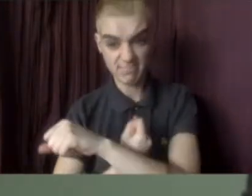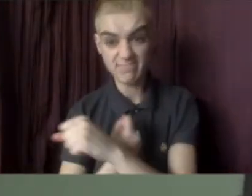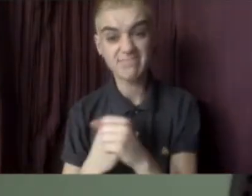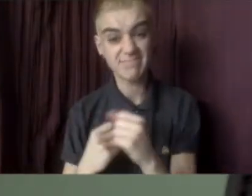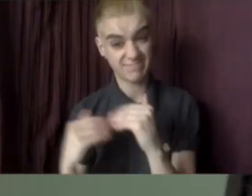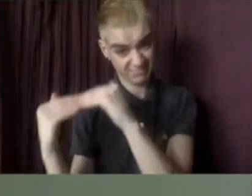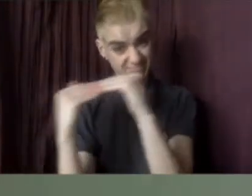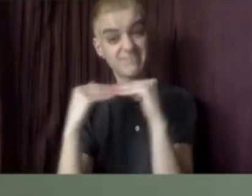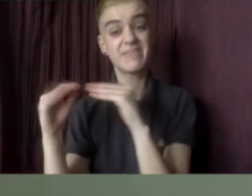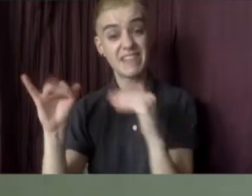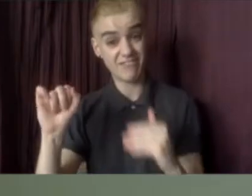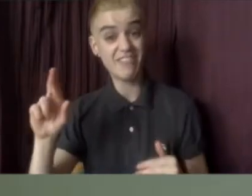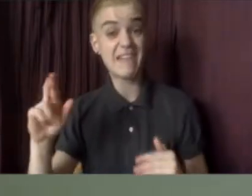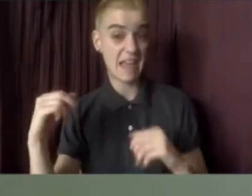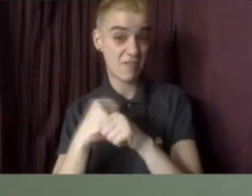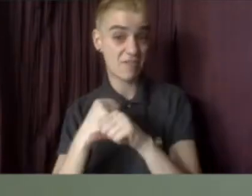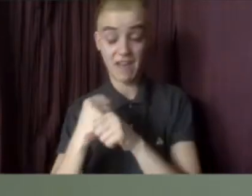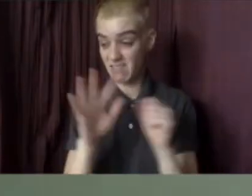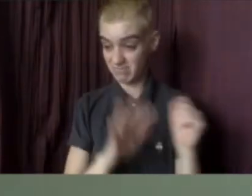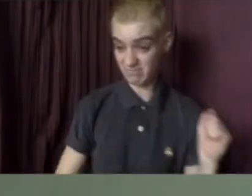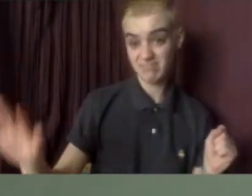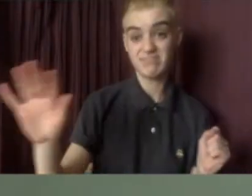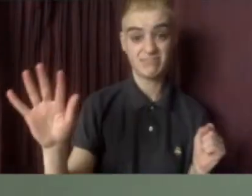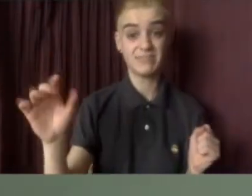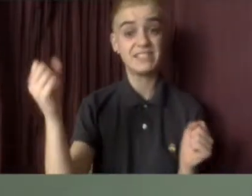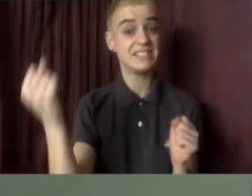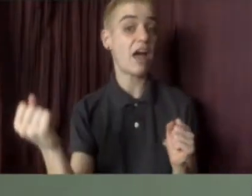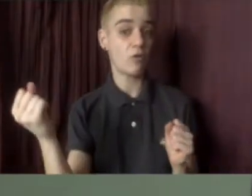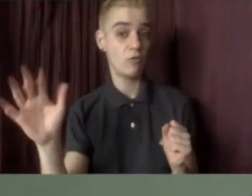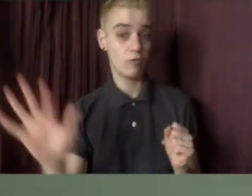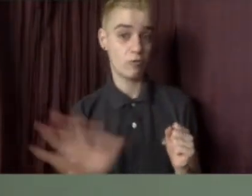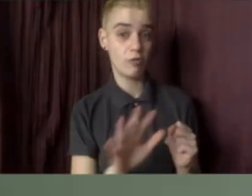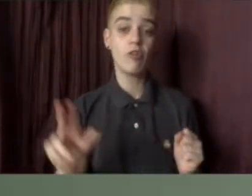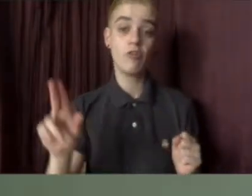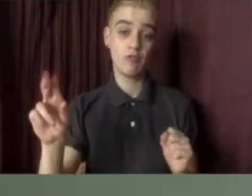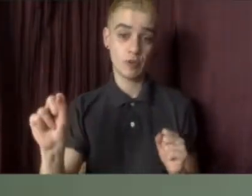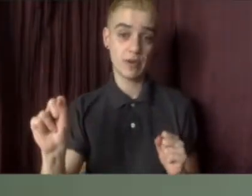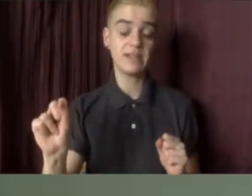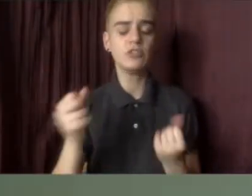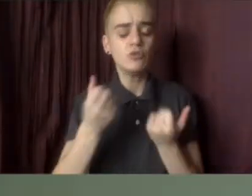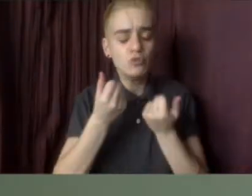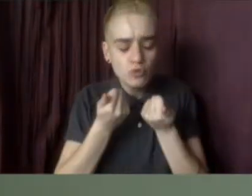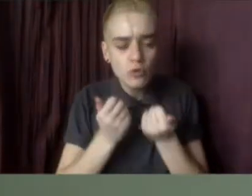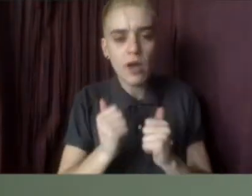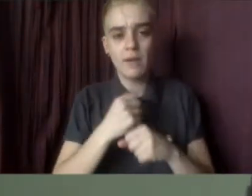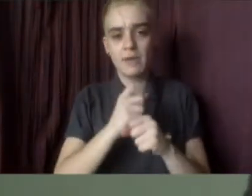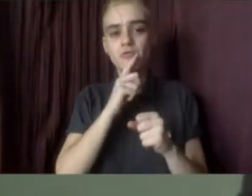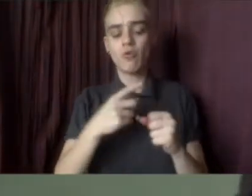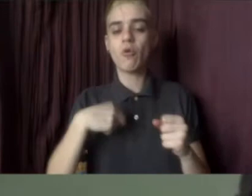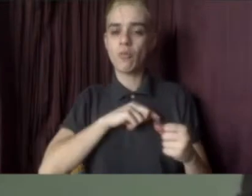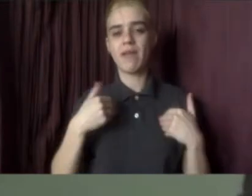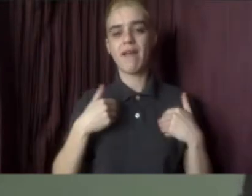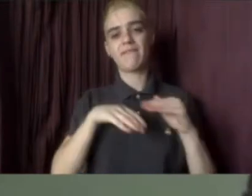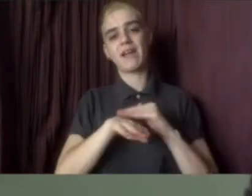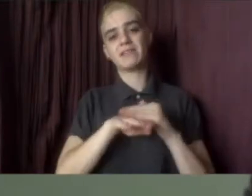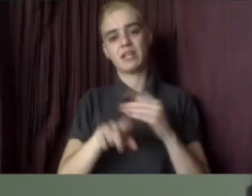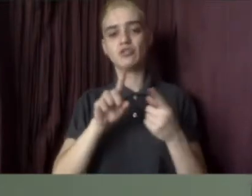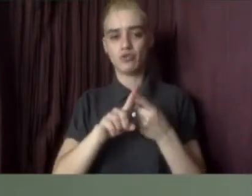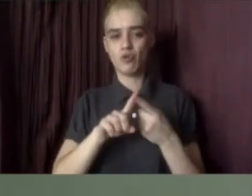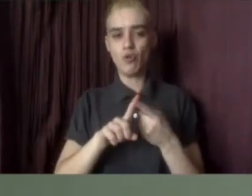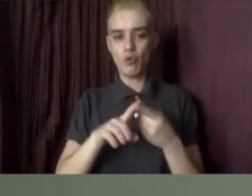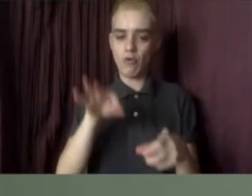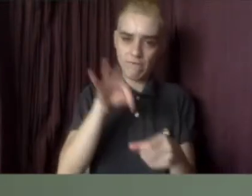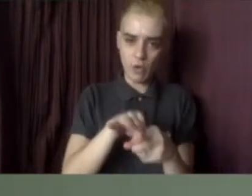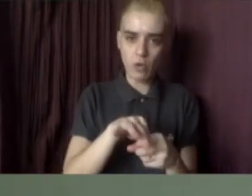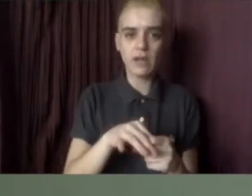that we've seen show up across the United States. So Fair Fight is one of the places that I would urge folks to check out